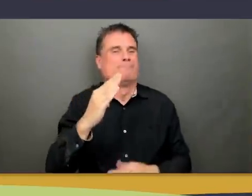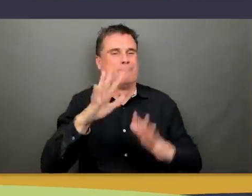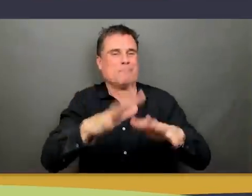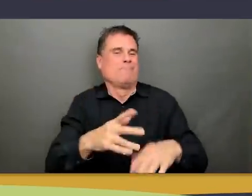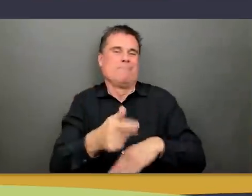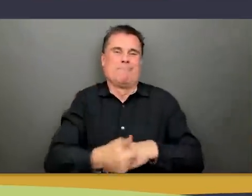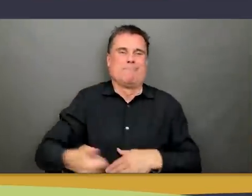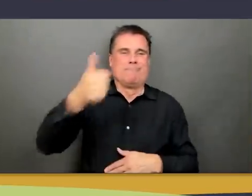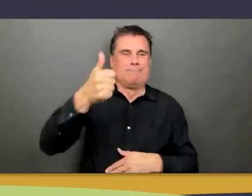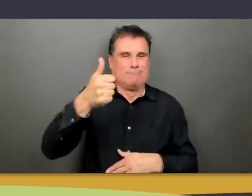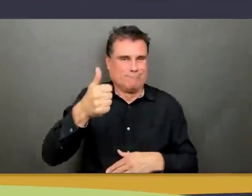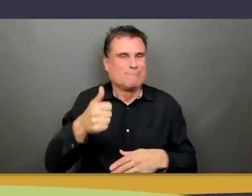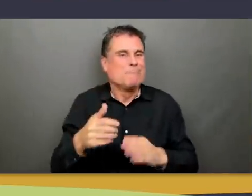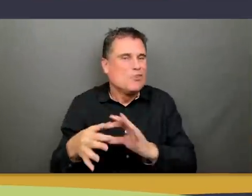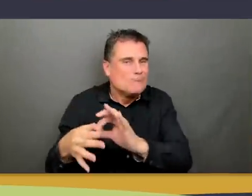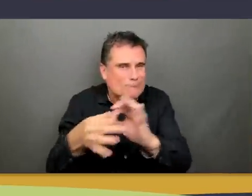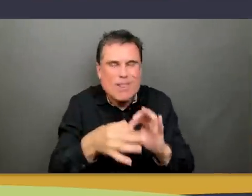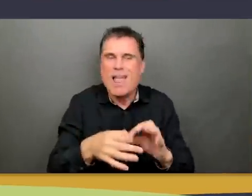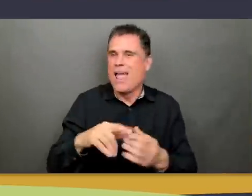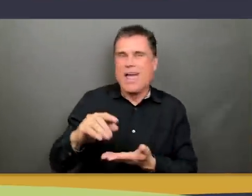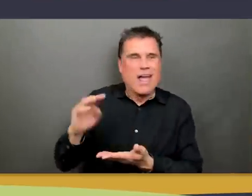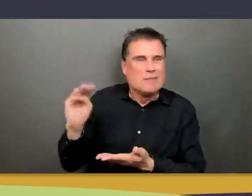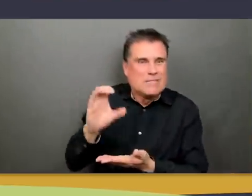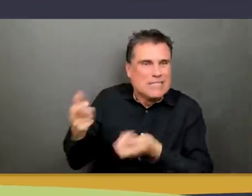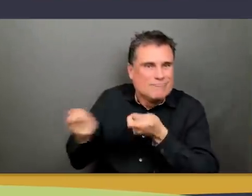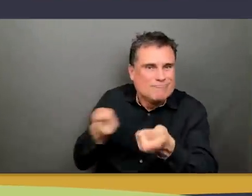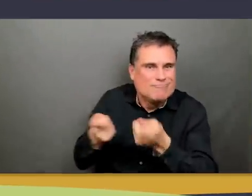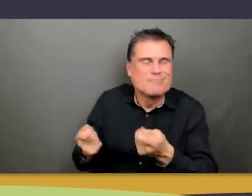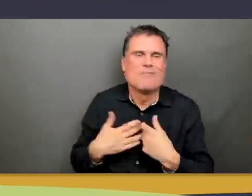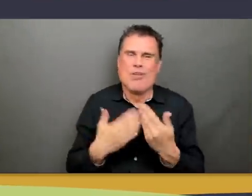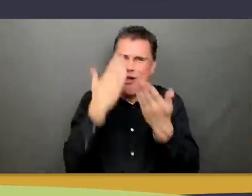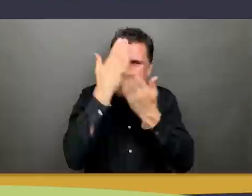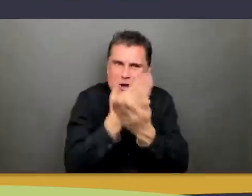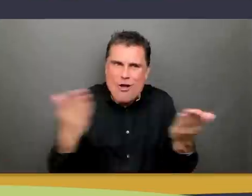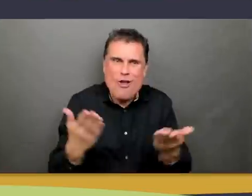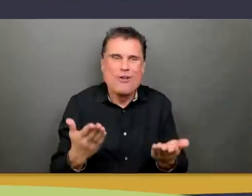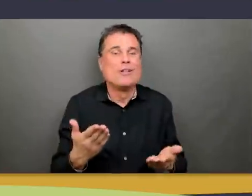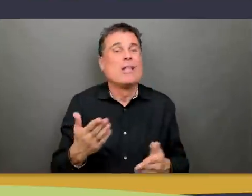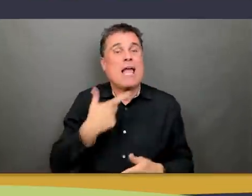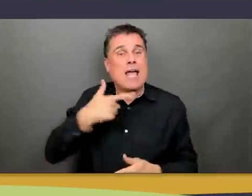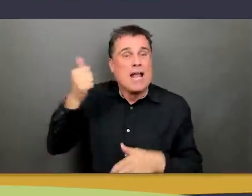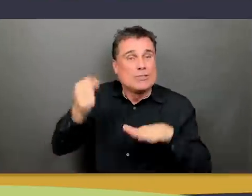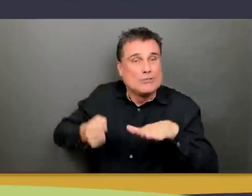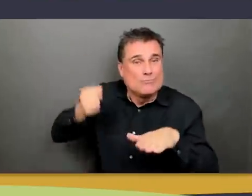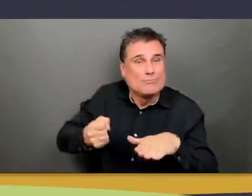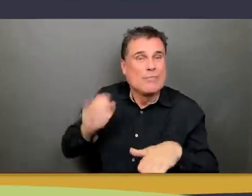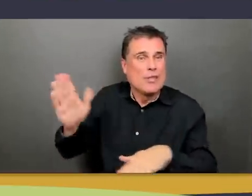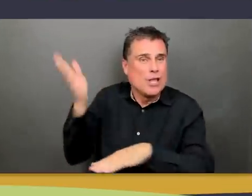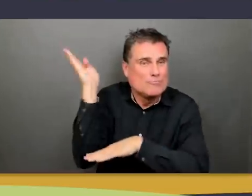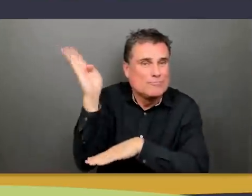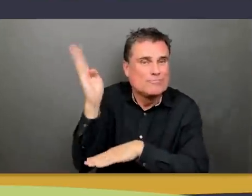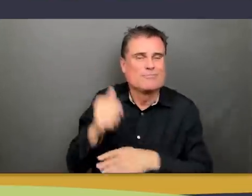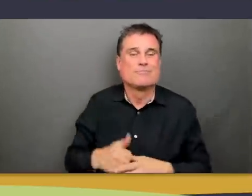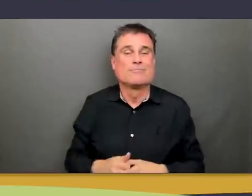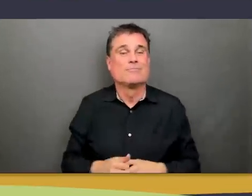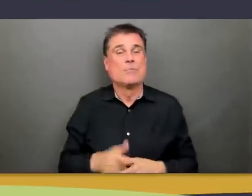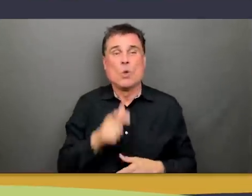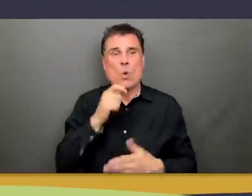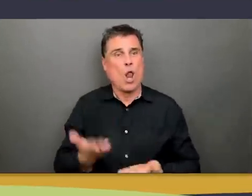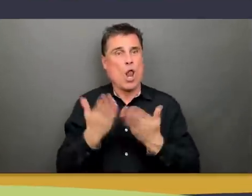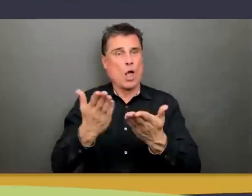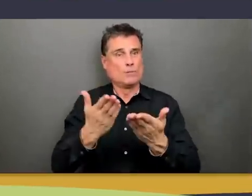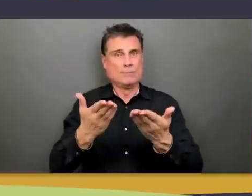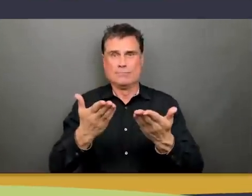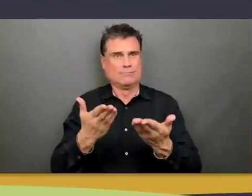respected elders and speakers, and my fellow nominees. I come to you today from my home in Burnaby on the